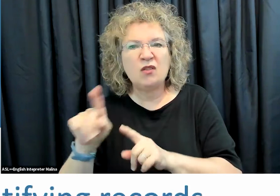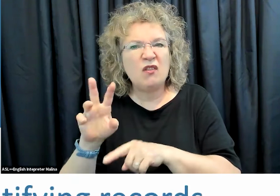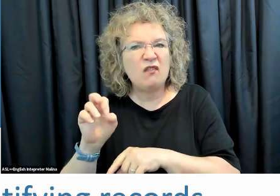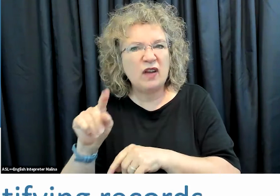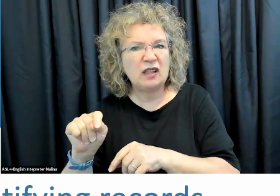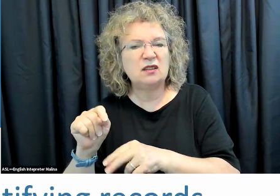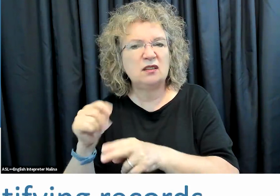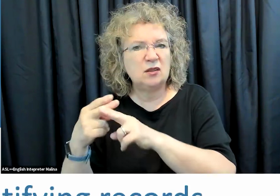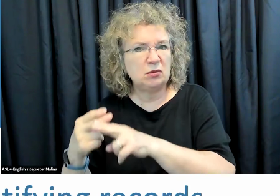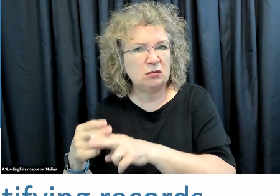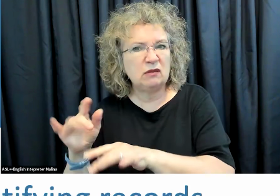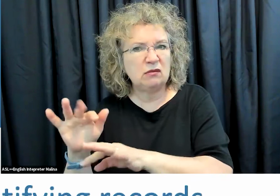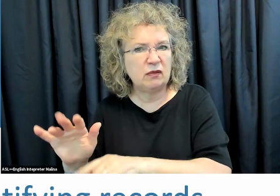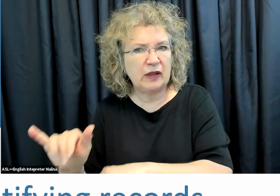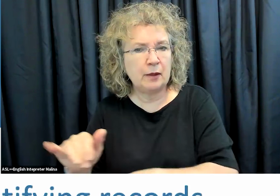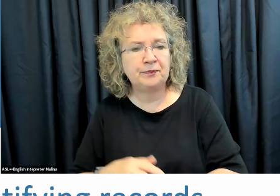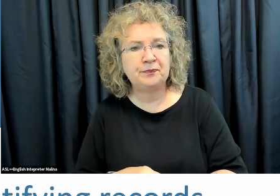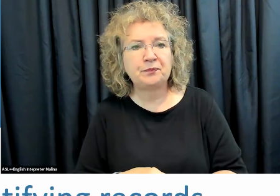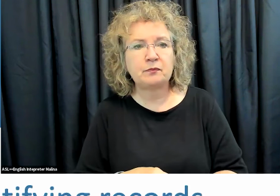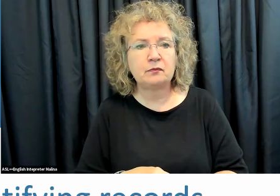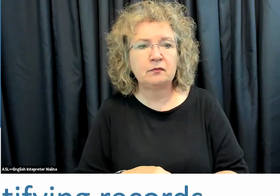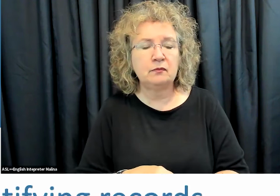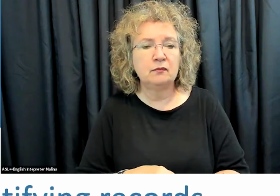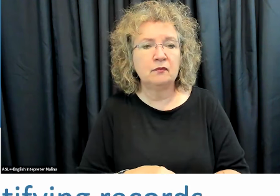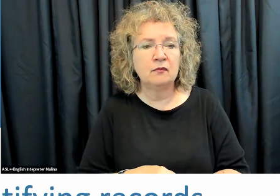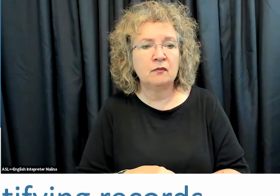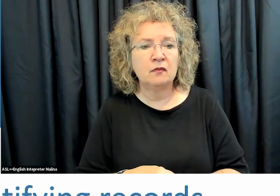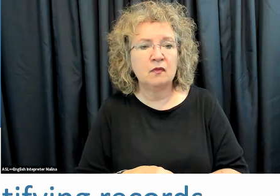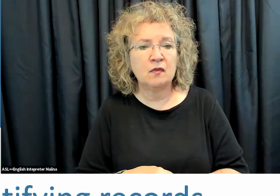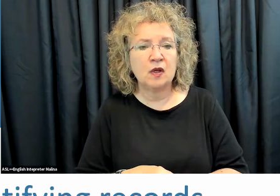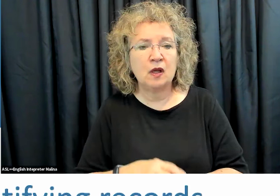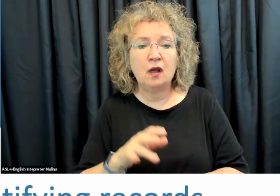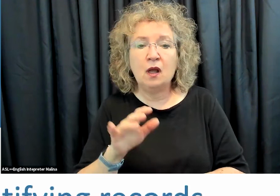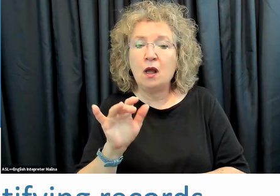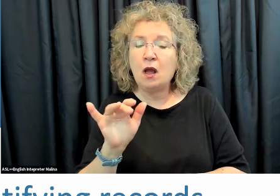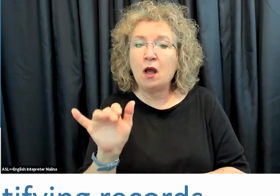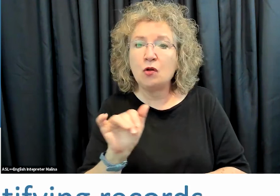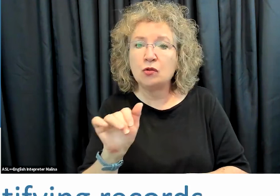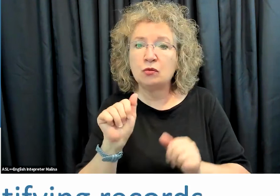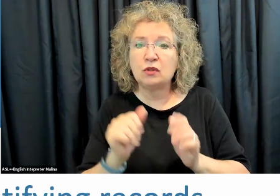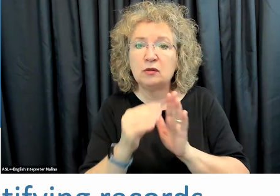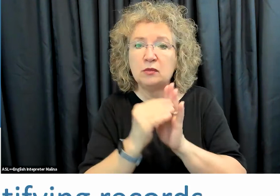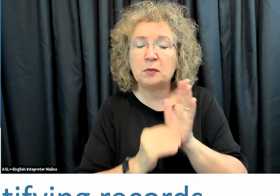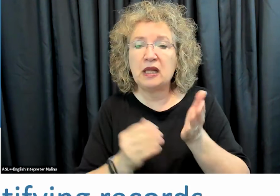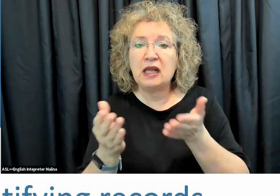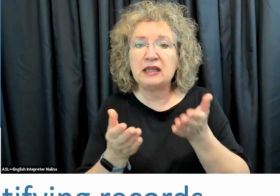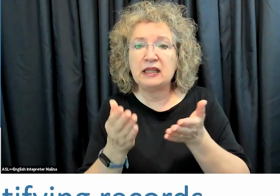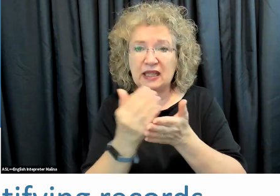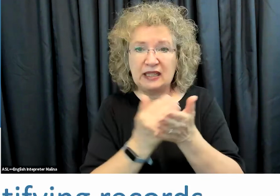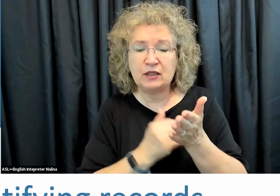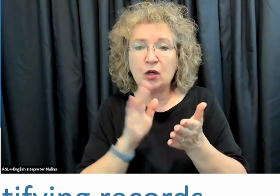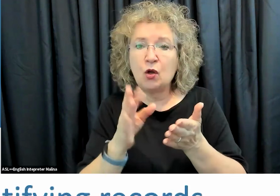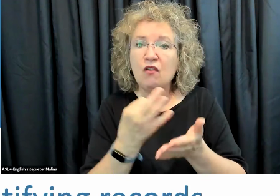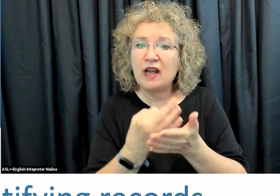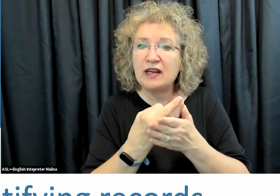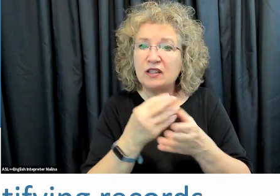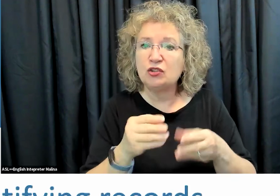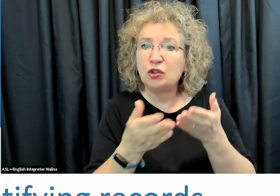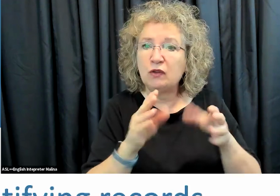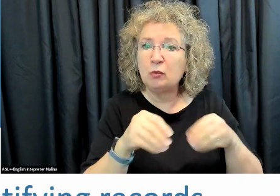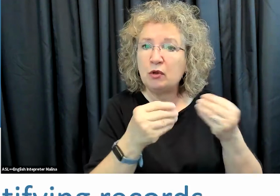that, you can create a list of your financial service providers as well as utility